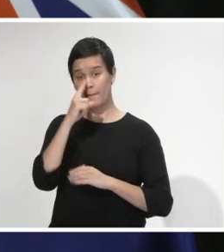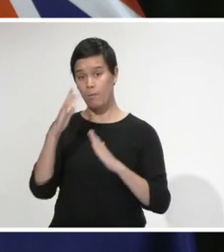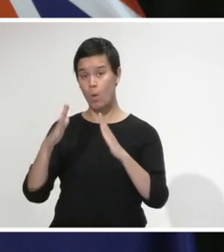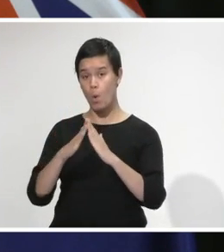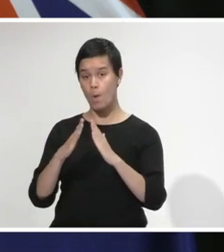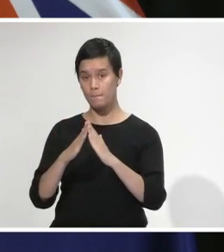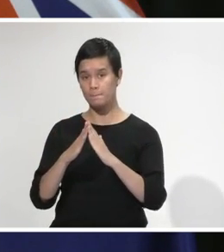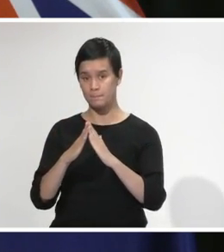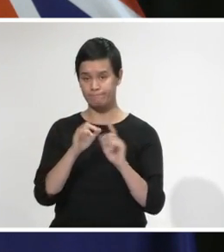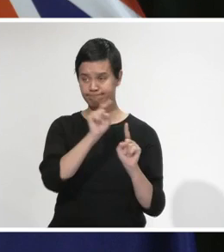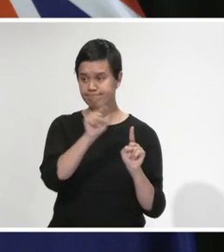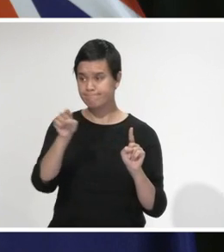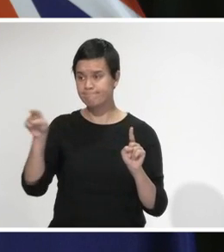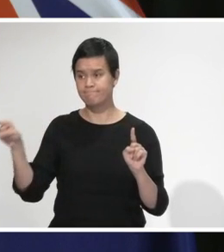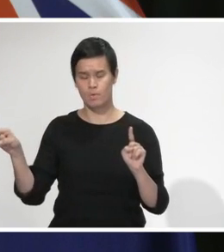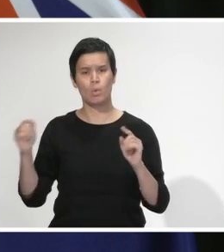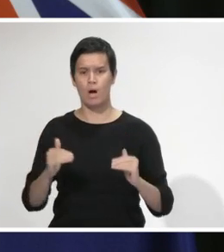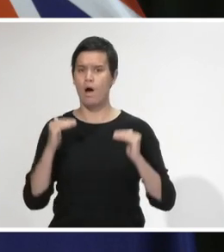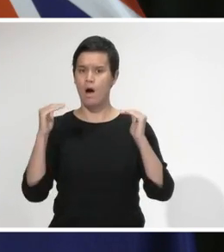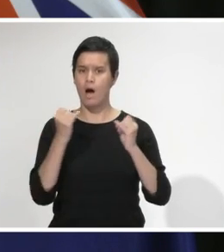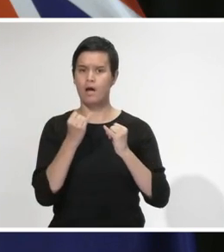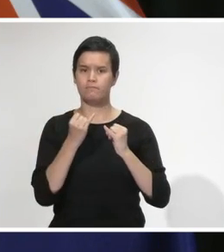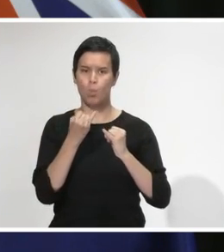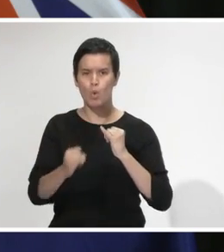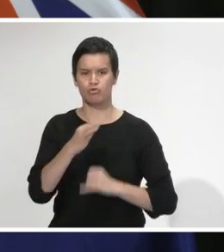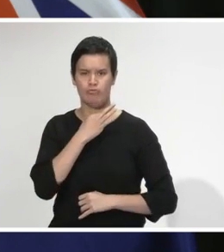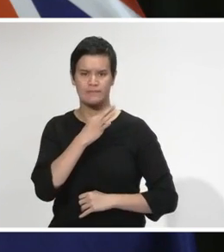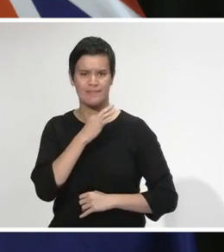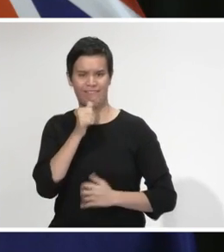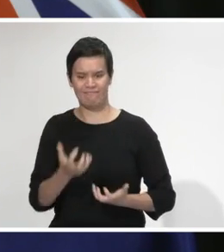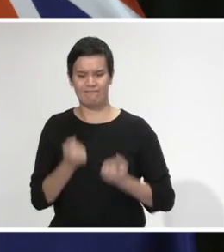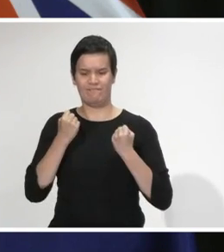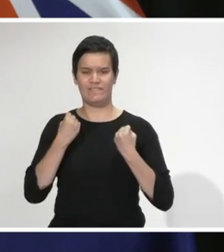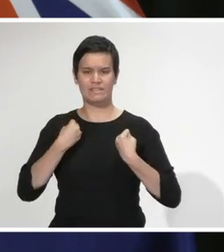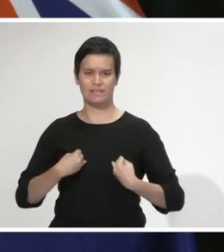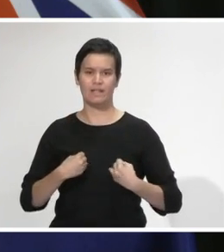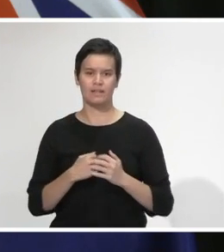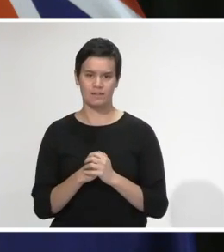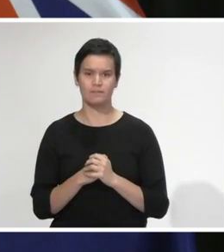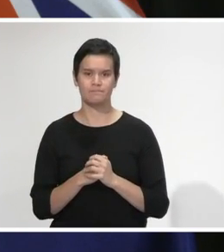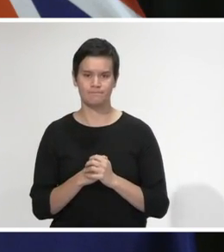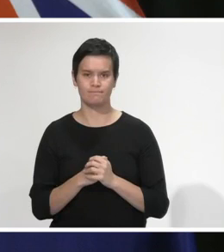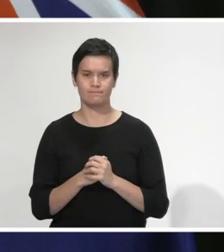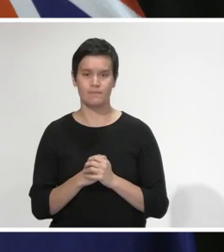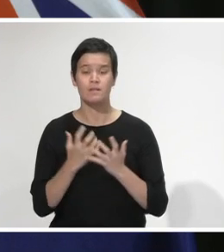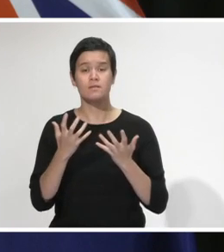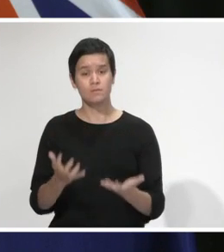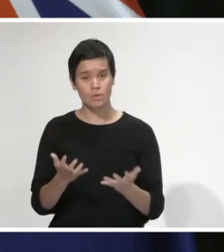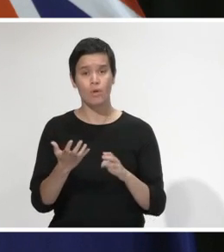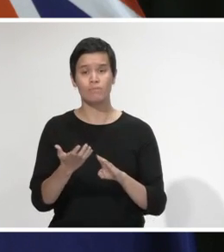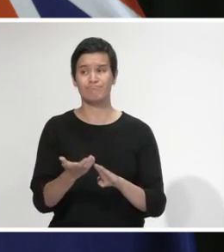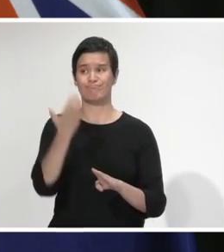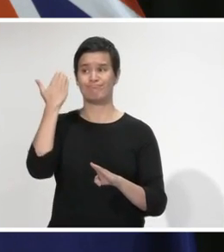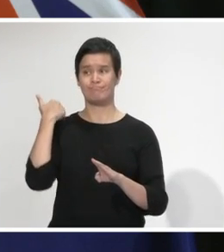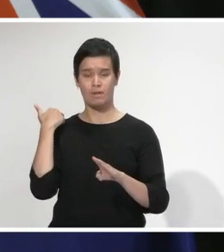we get COVID-19 infection in those facilities. And so we have been particularly vigilant from early on in